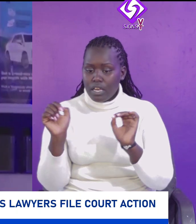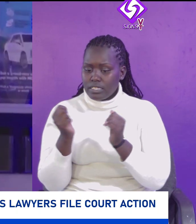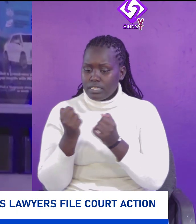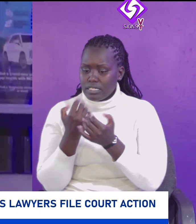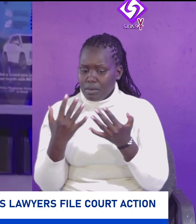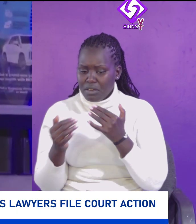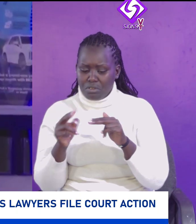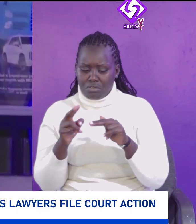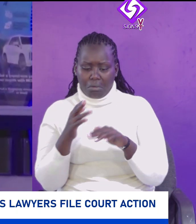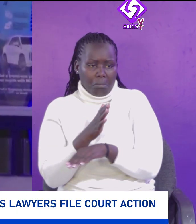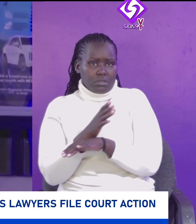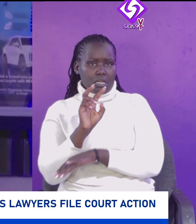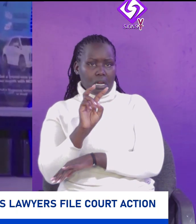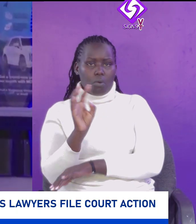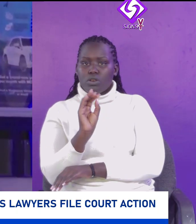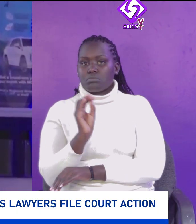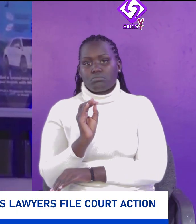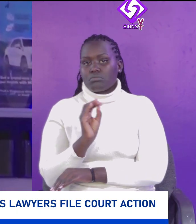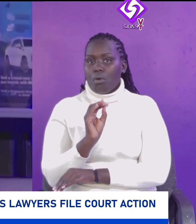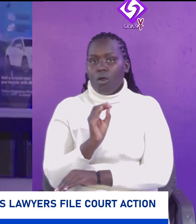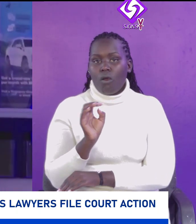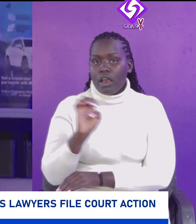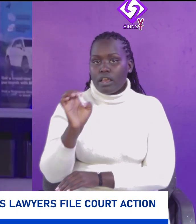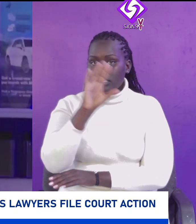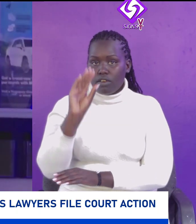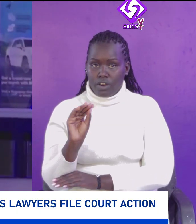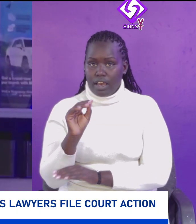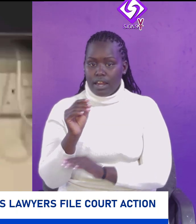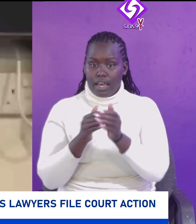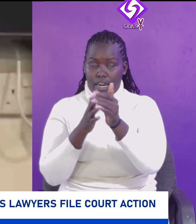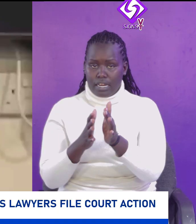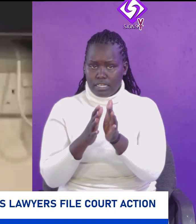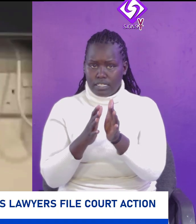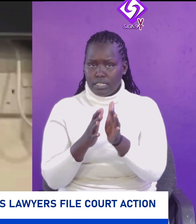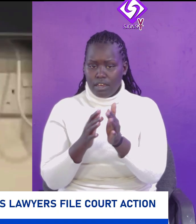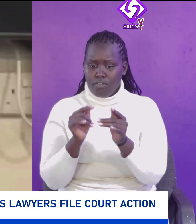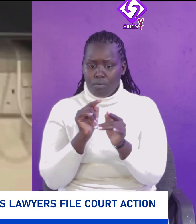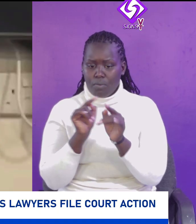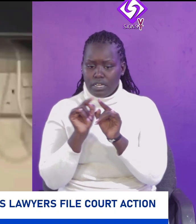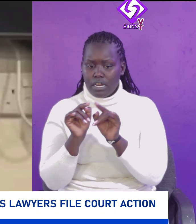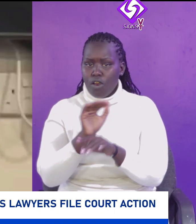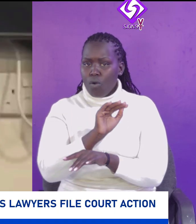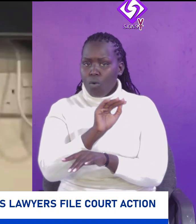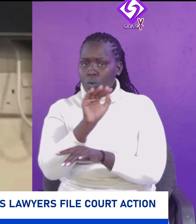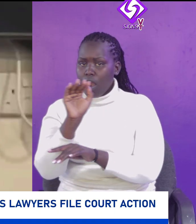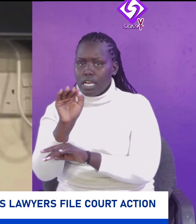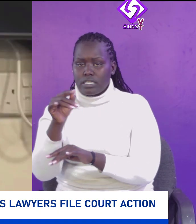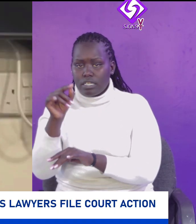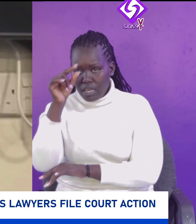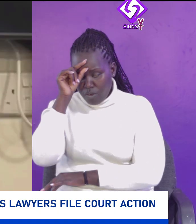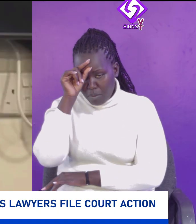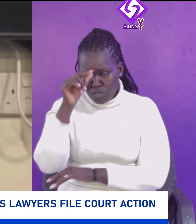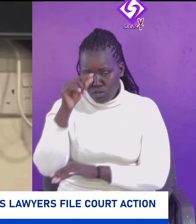watch. East African leaders have gone ahead to threaten our existence. We call upon the government of Uganda to